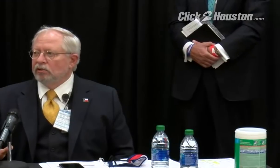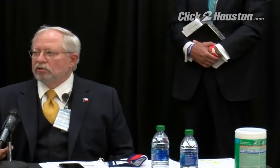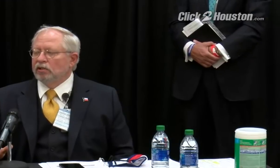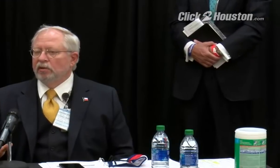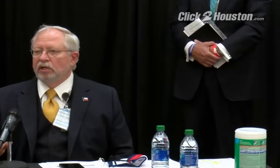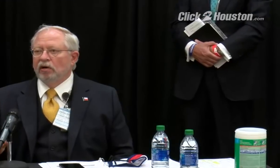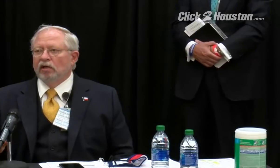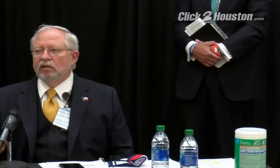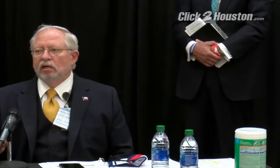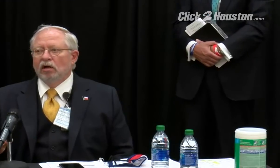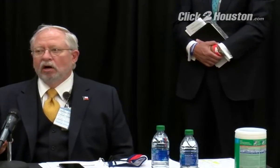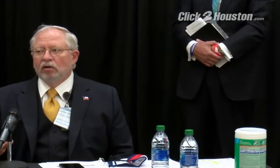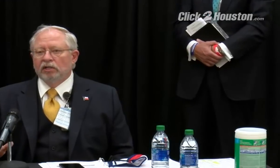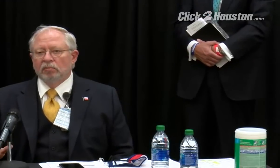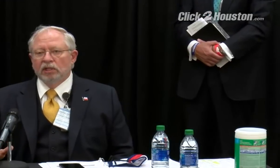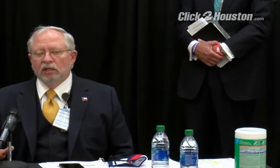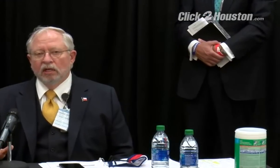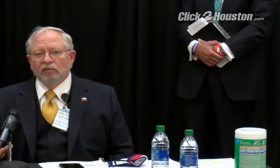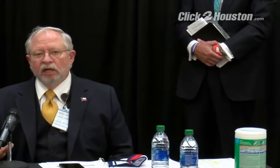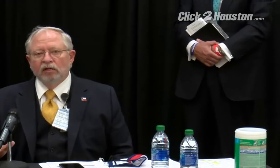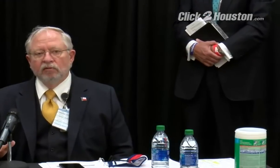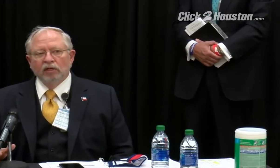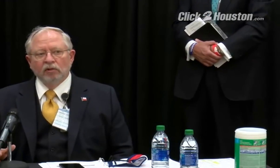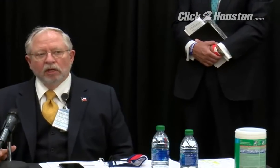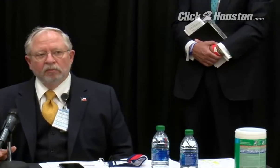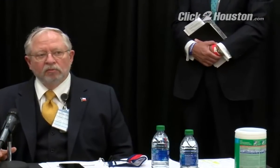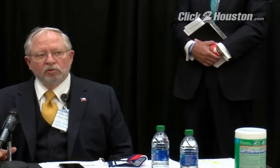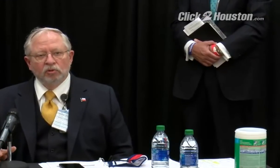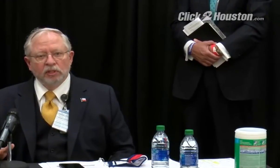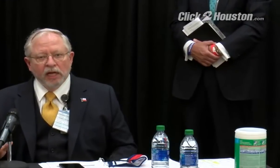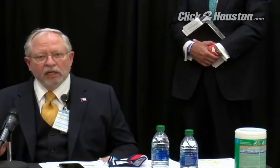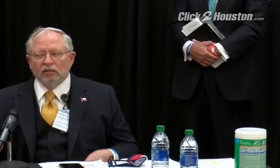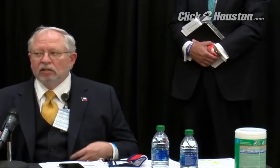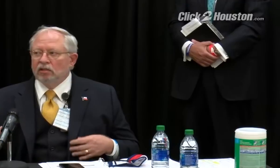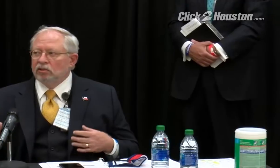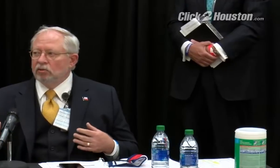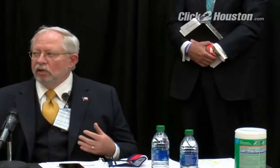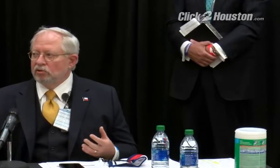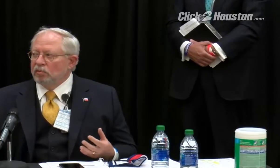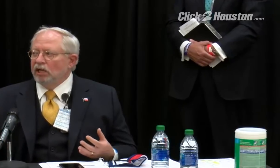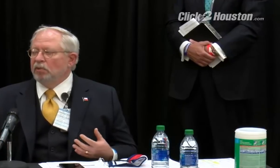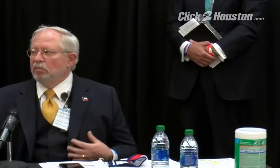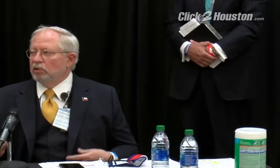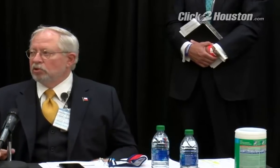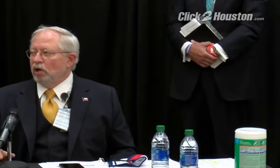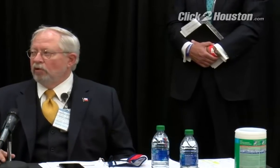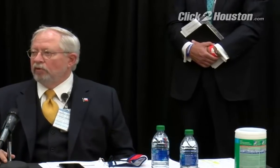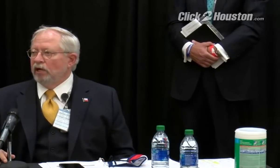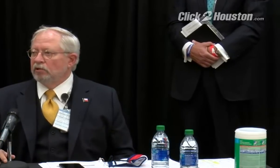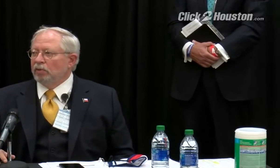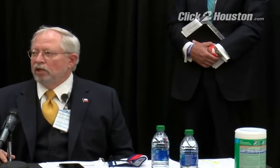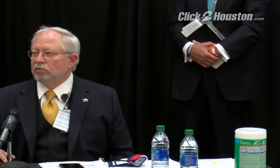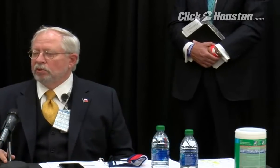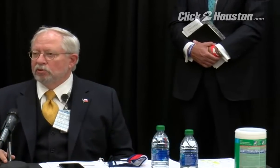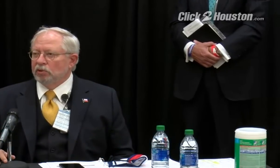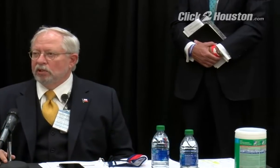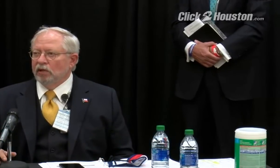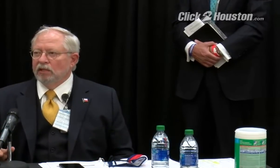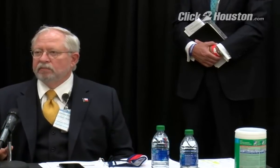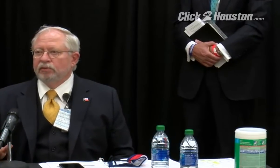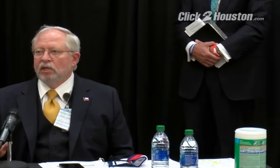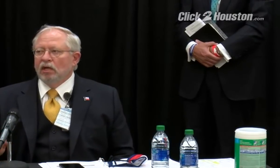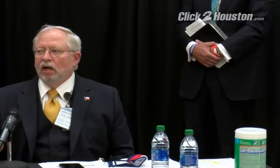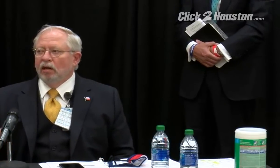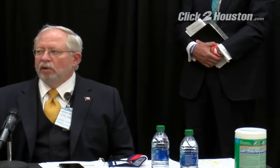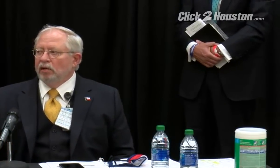healthcare leaders in the Lubbock area are going to be innovative and get it to as many people as qualify as possible is really